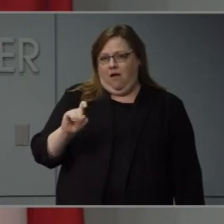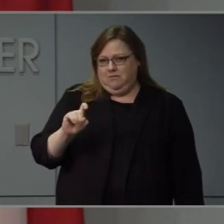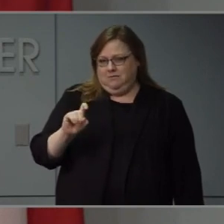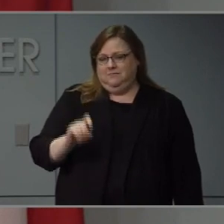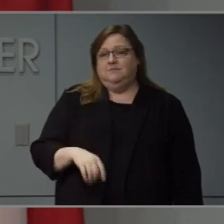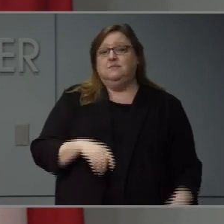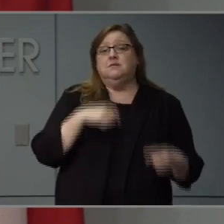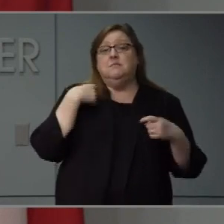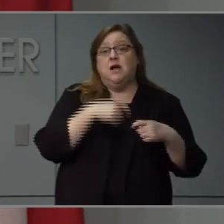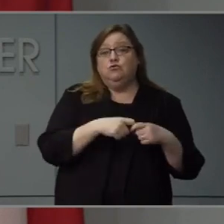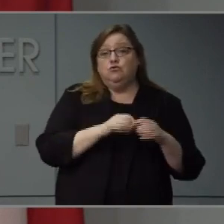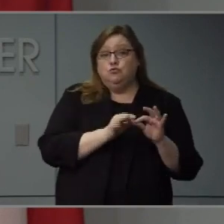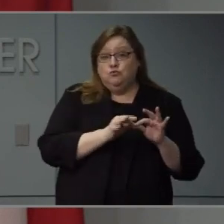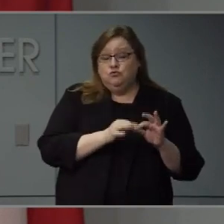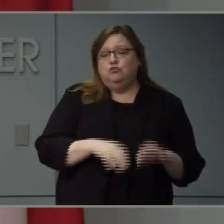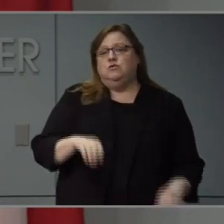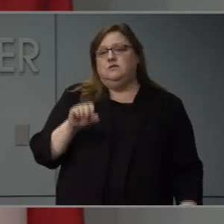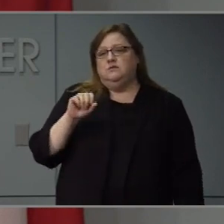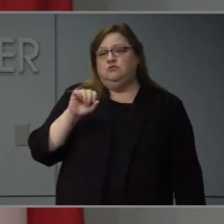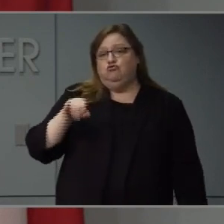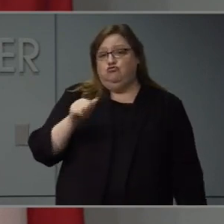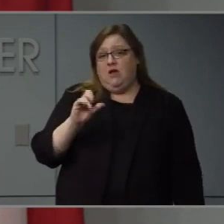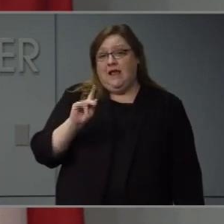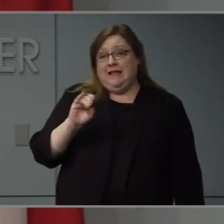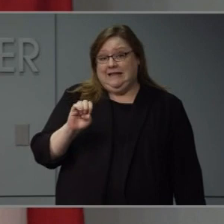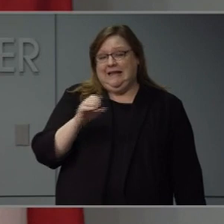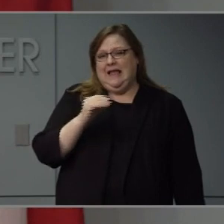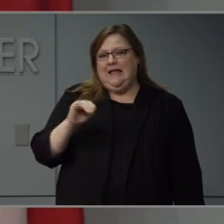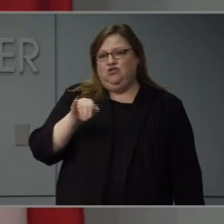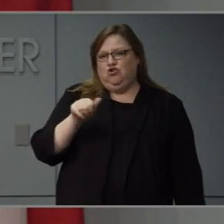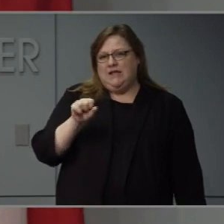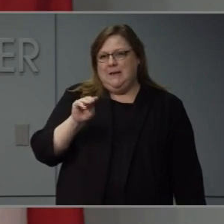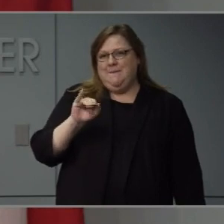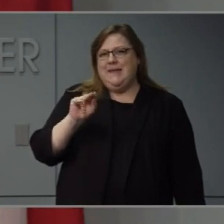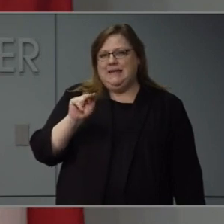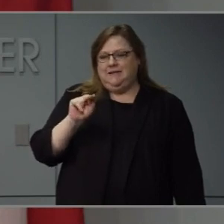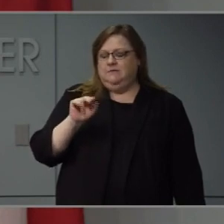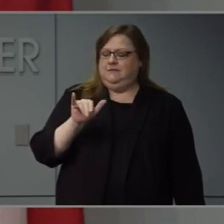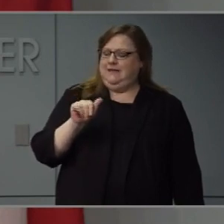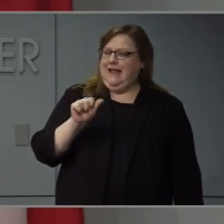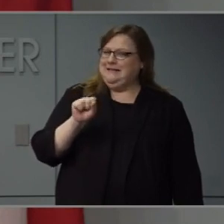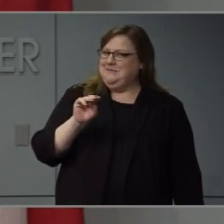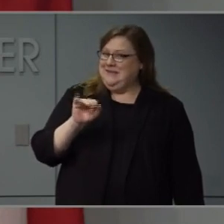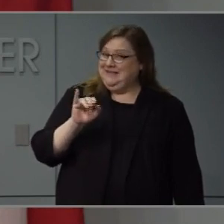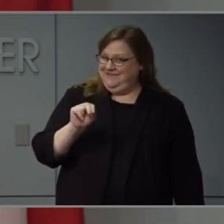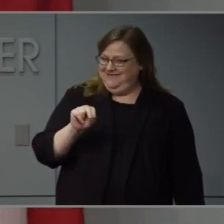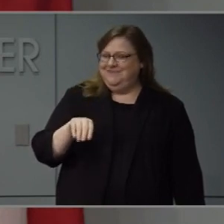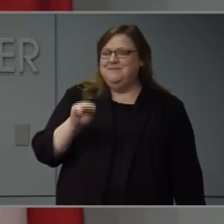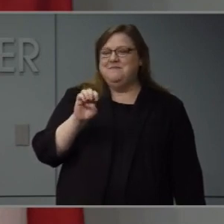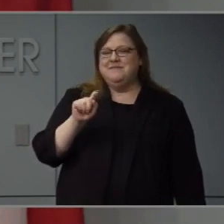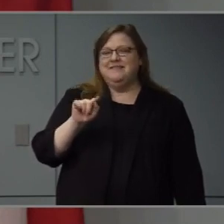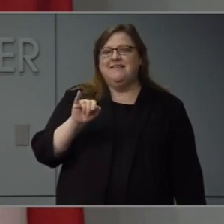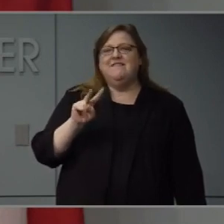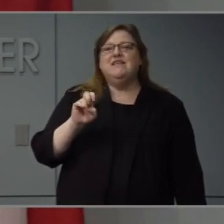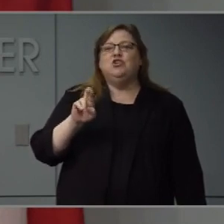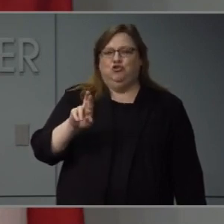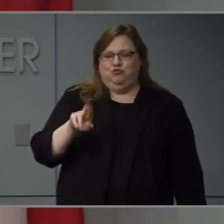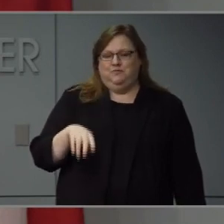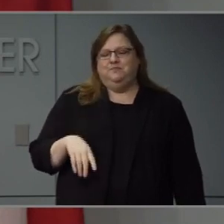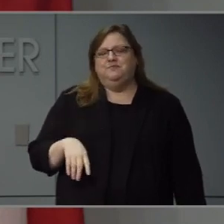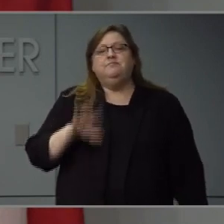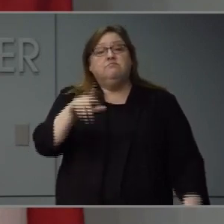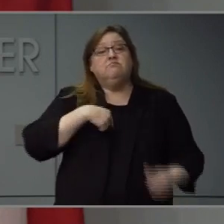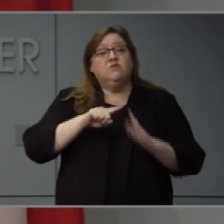Spanish translators, Jackie and Jasmine Matevier. I'm going to start with a rundown of the numbers as usual. As of